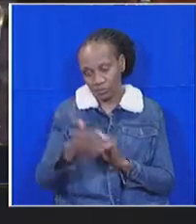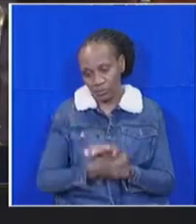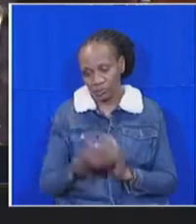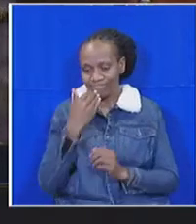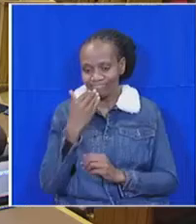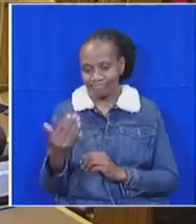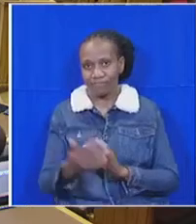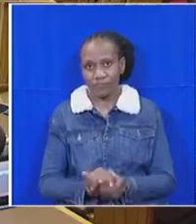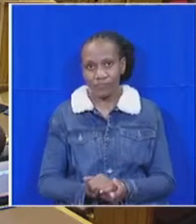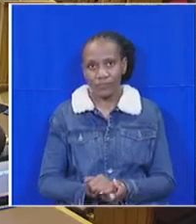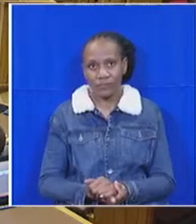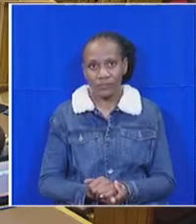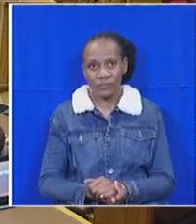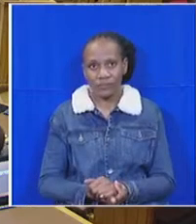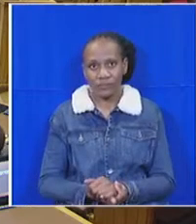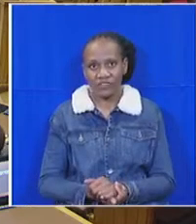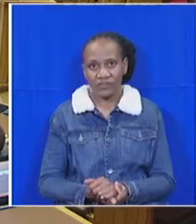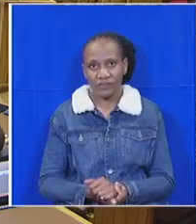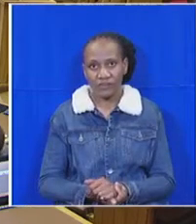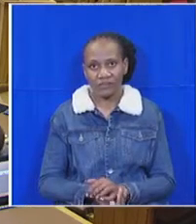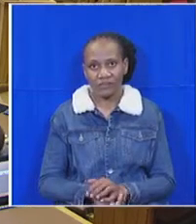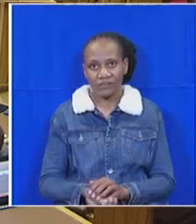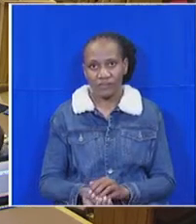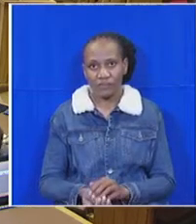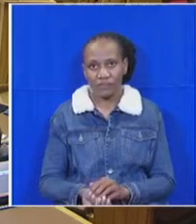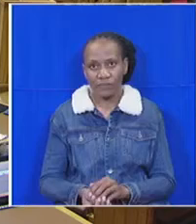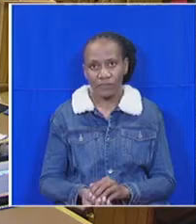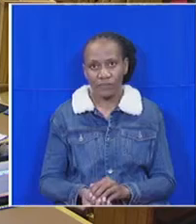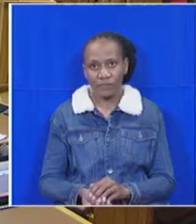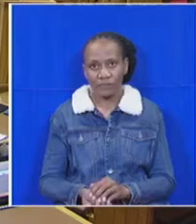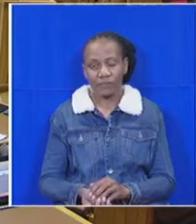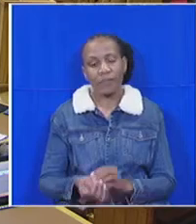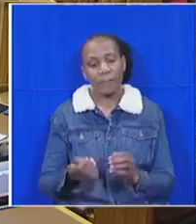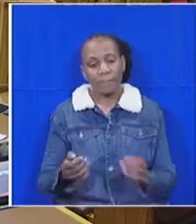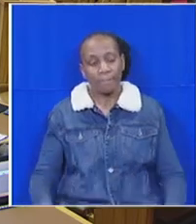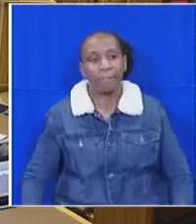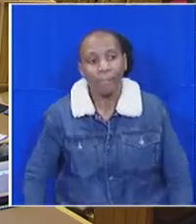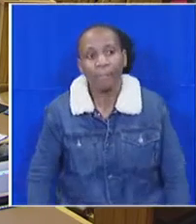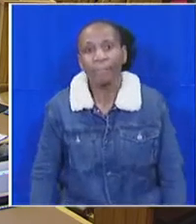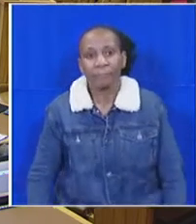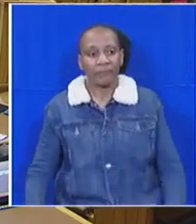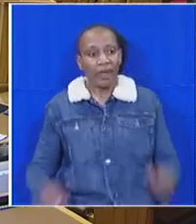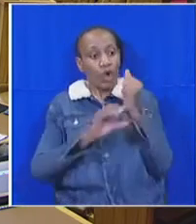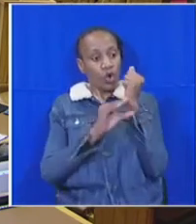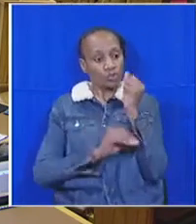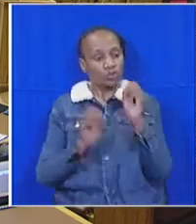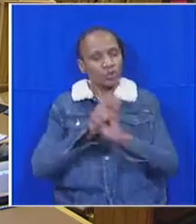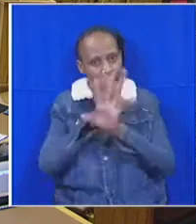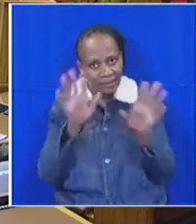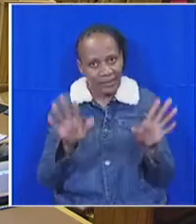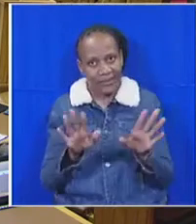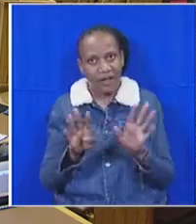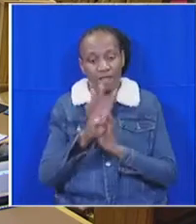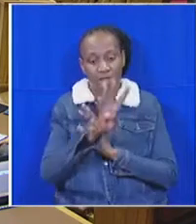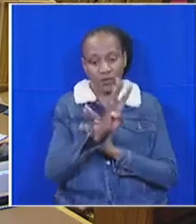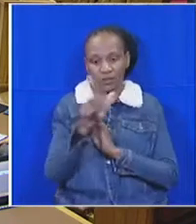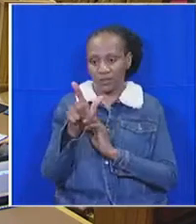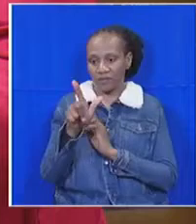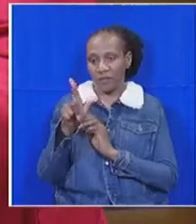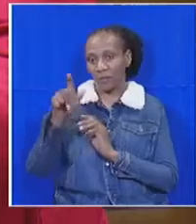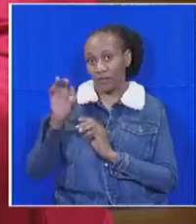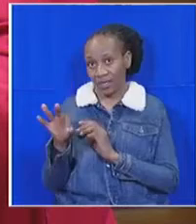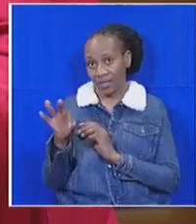worry. Thank you. Chair, contrary to what the Honorable Mthembu is saying, The Constitution is very clear because in 47.3 it says